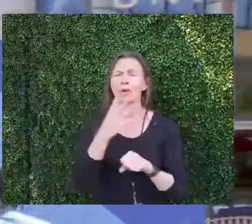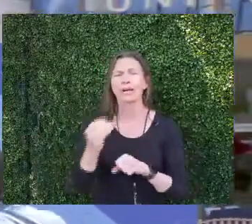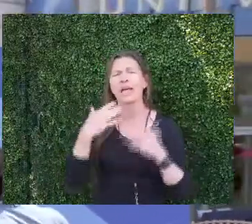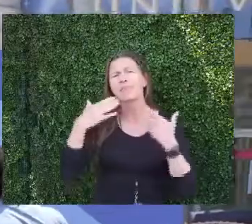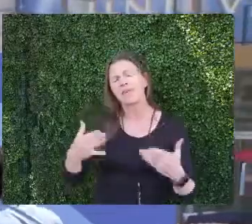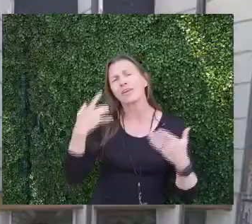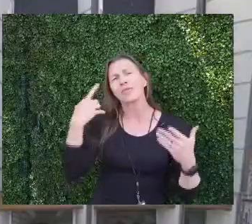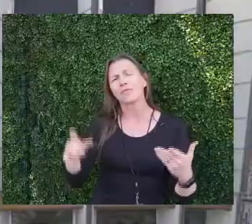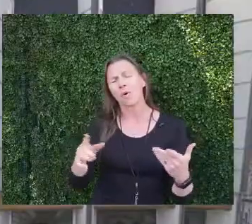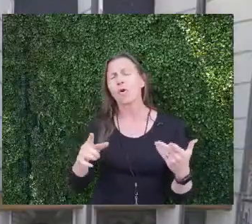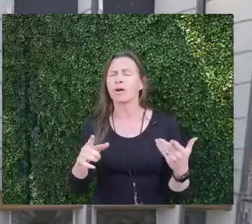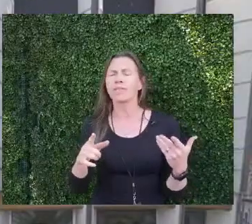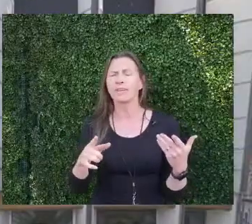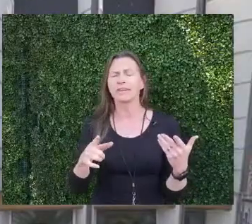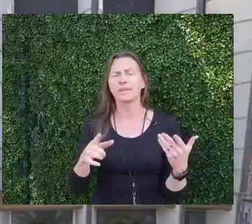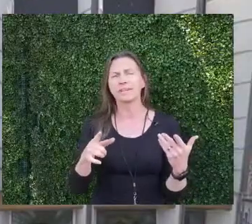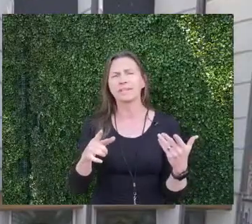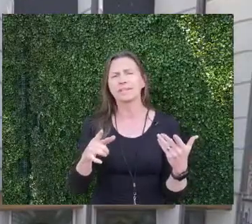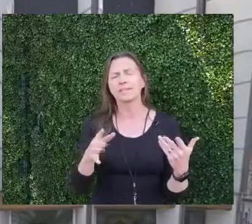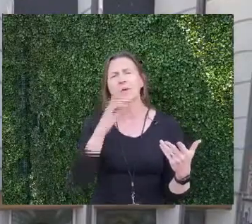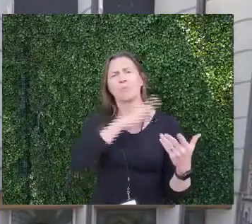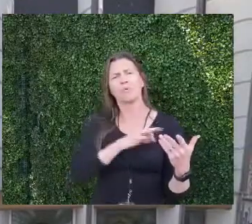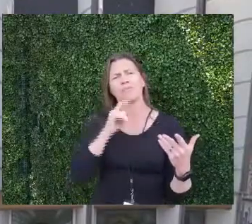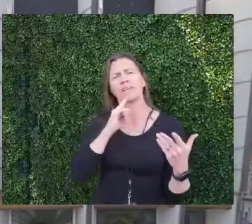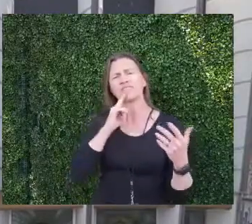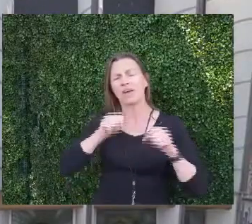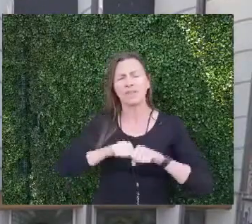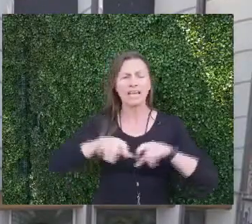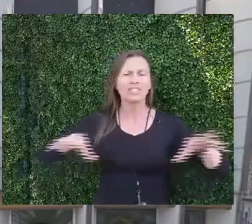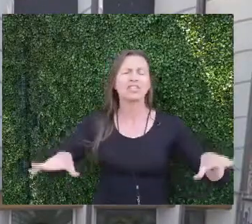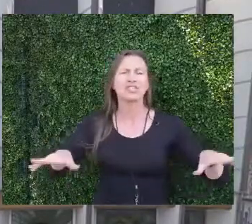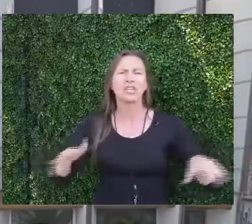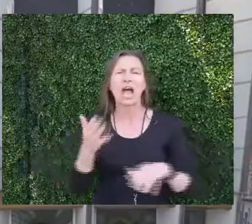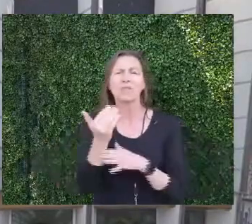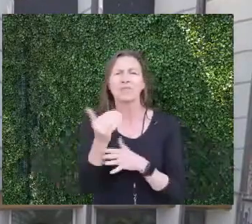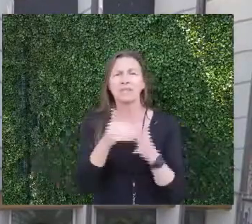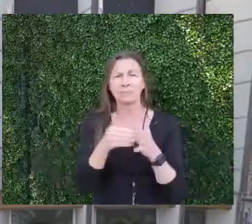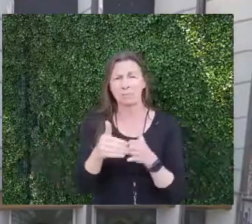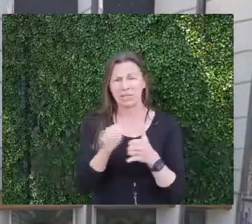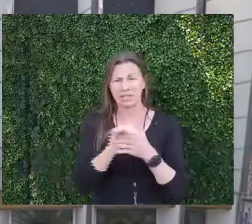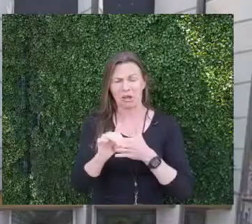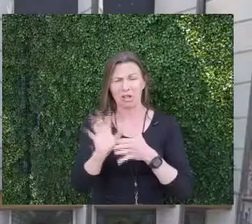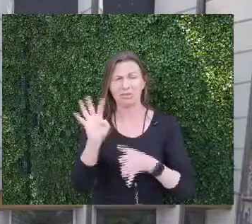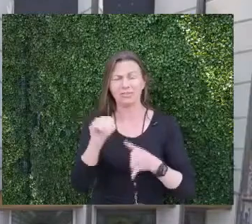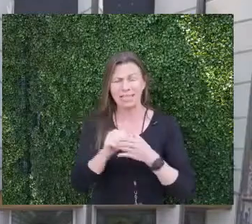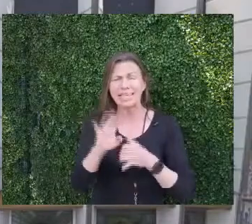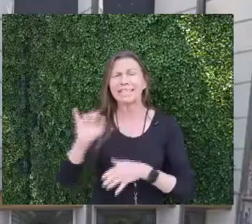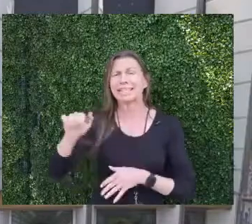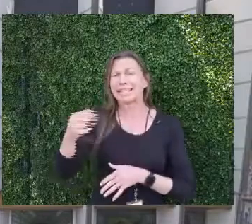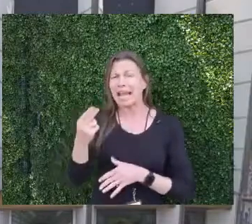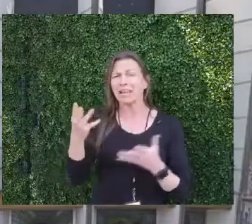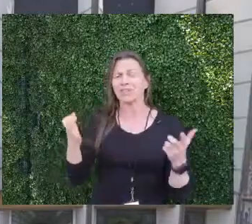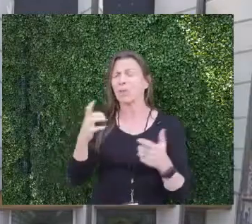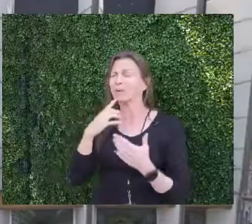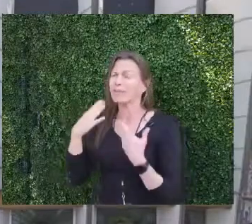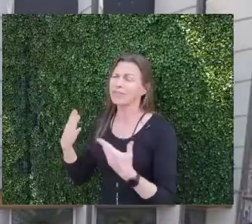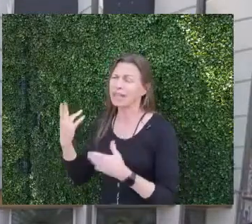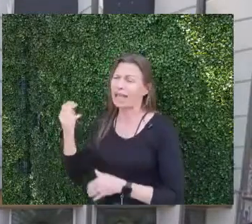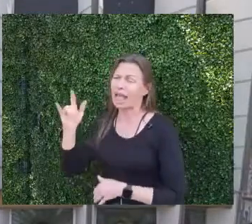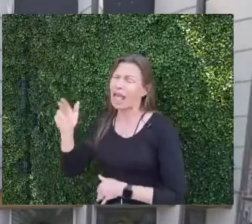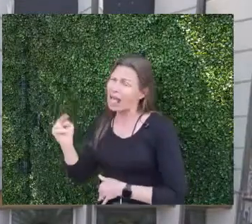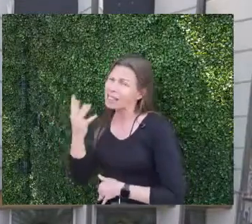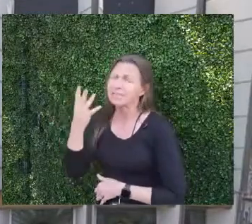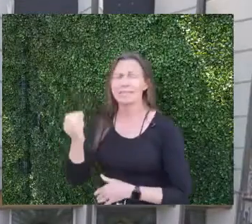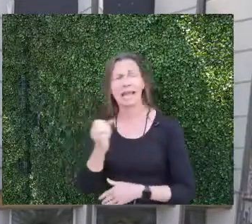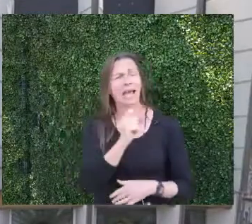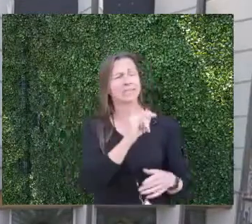privilege of dishing out $15 million in cash. So good. I want to thank Helen and Scott, and I want to just now